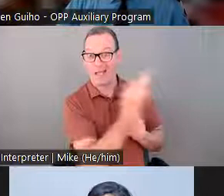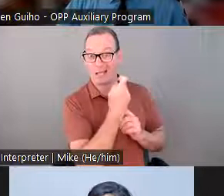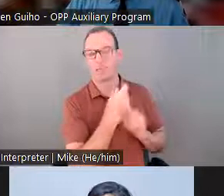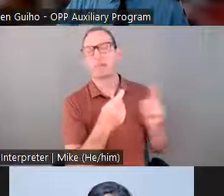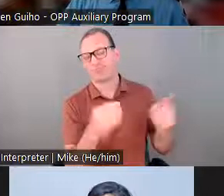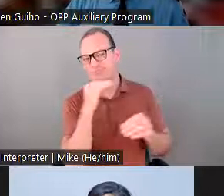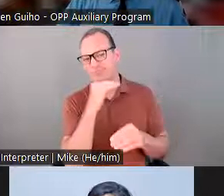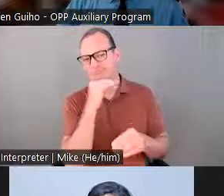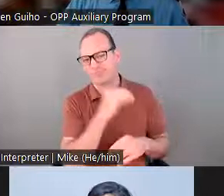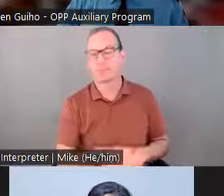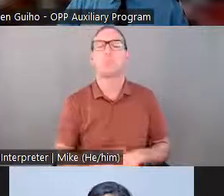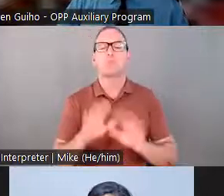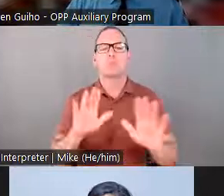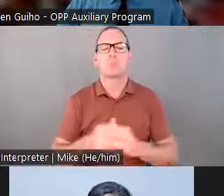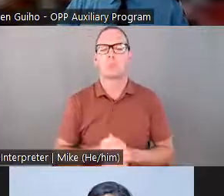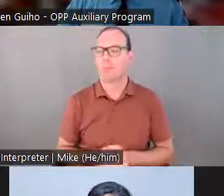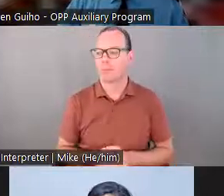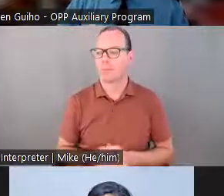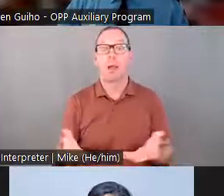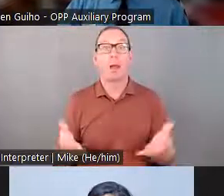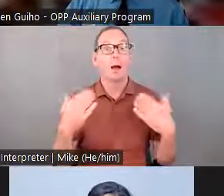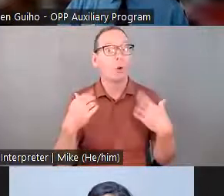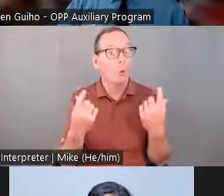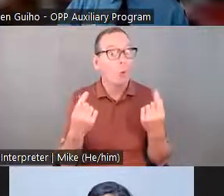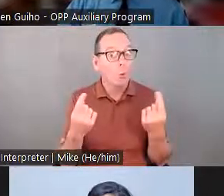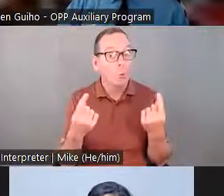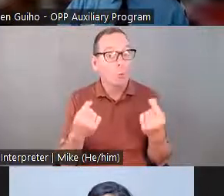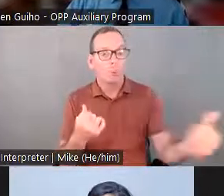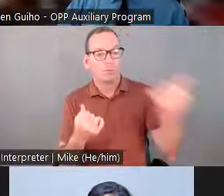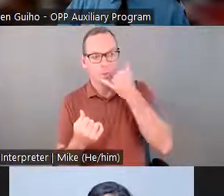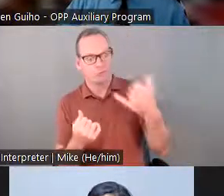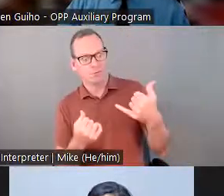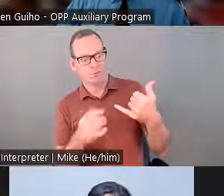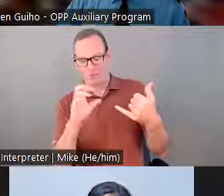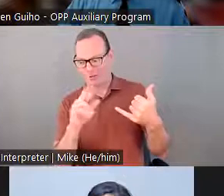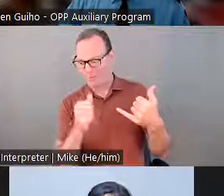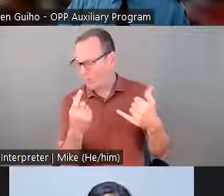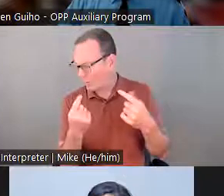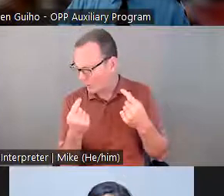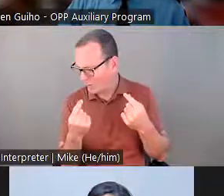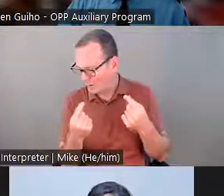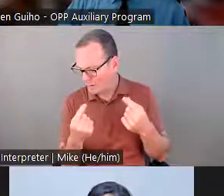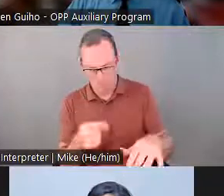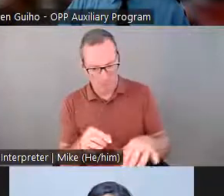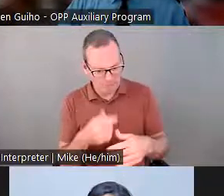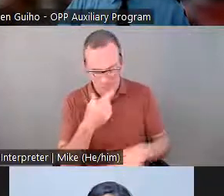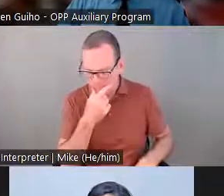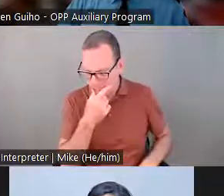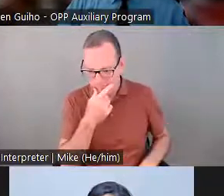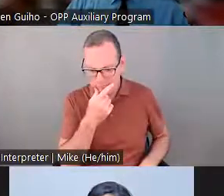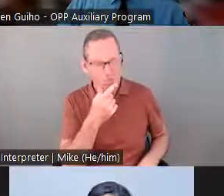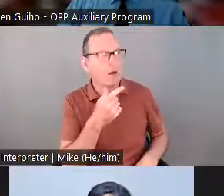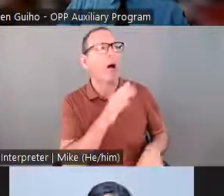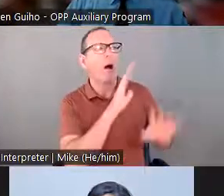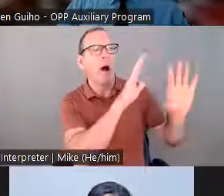I'll call you back. You look up their 1-800 number, you call them, they will immediately tell you if there's something on your file that they